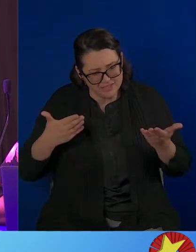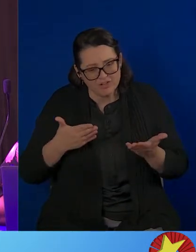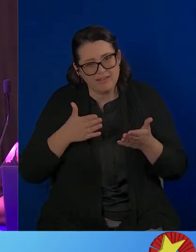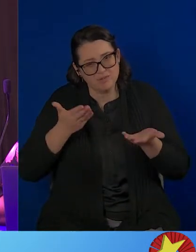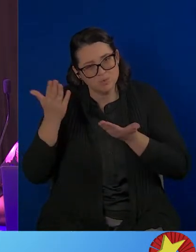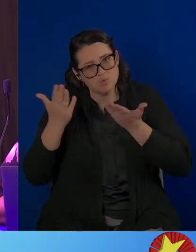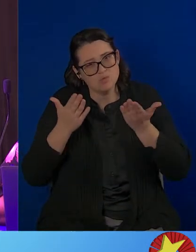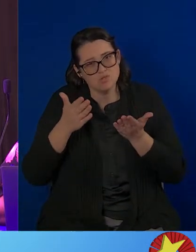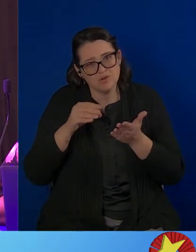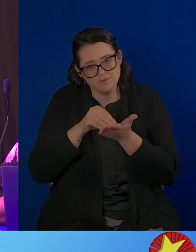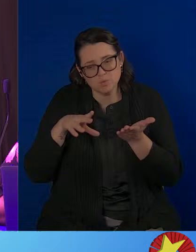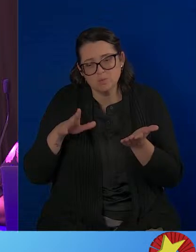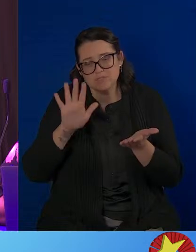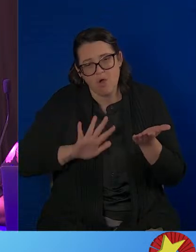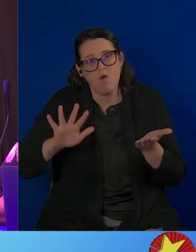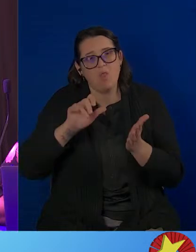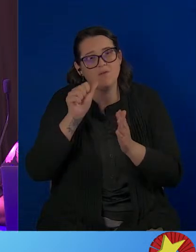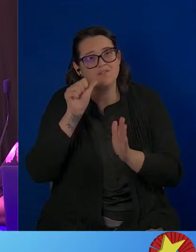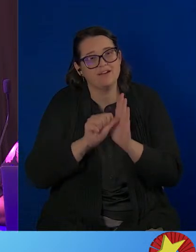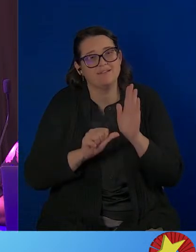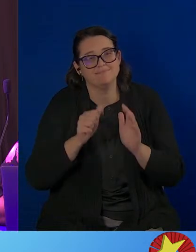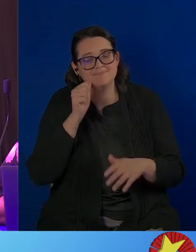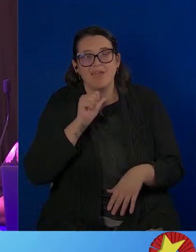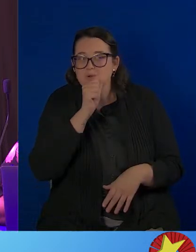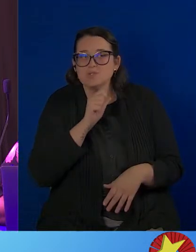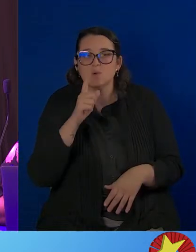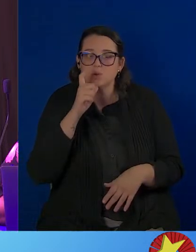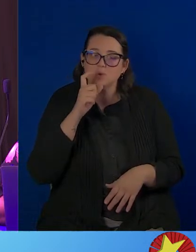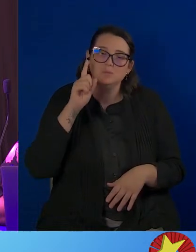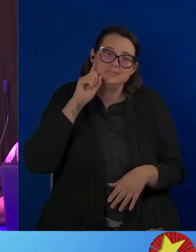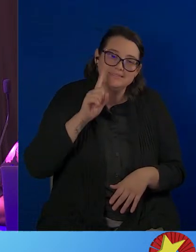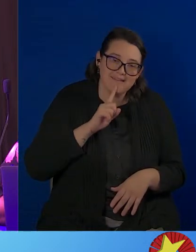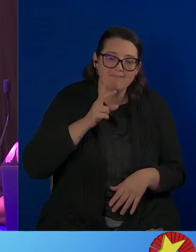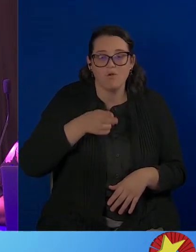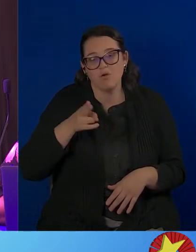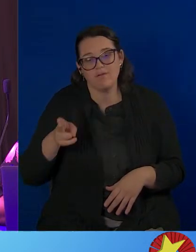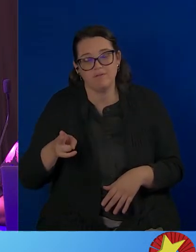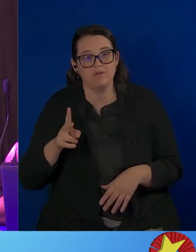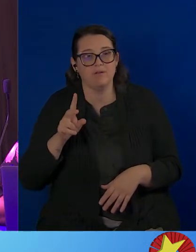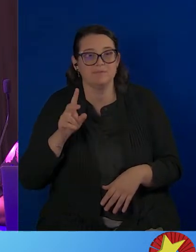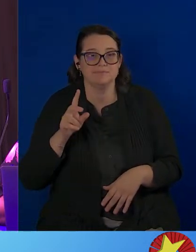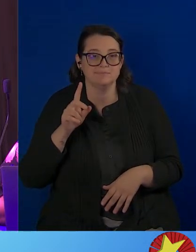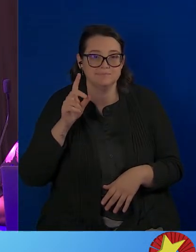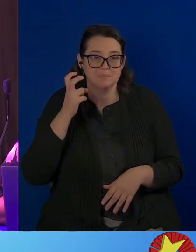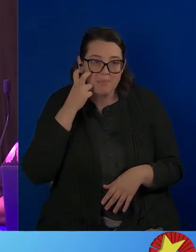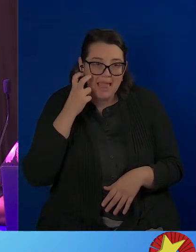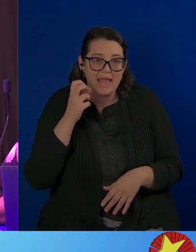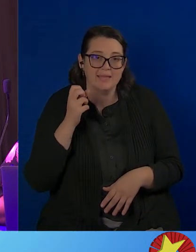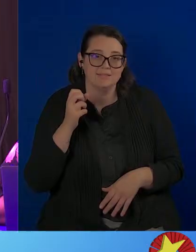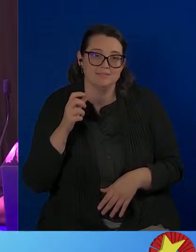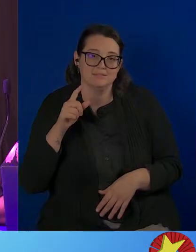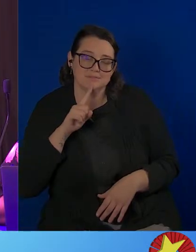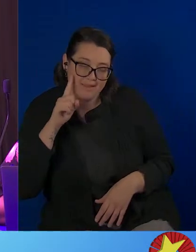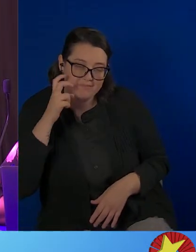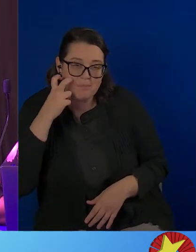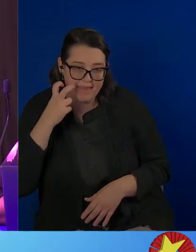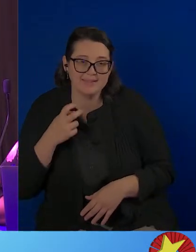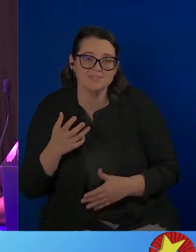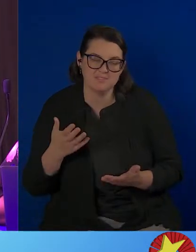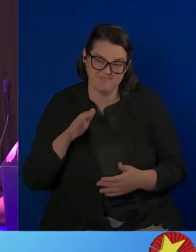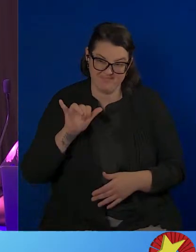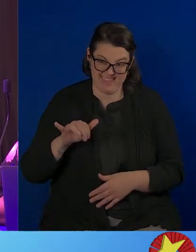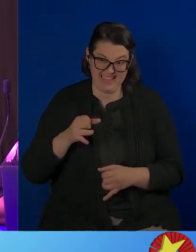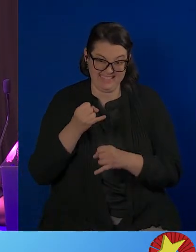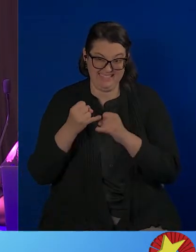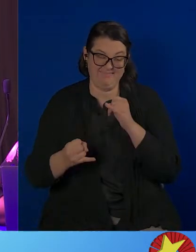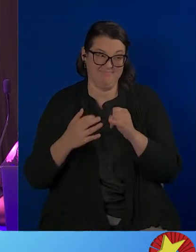hearing, deaf, have vision loss, or are blind. That is the end of my report. Please let me know if you